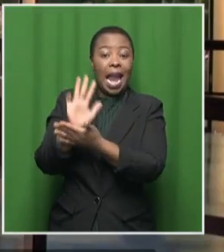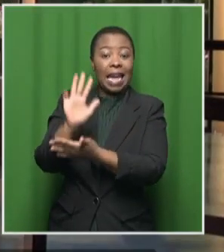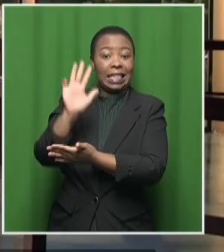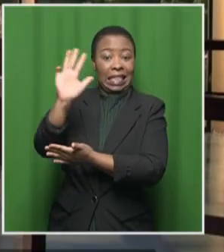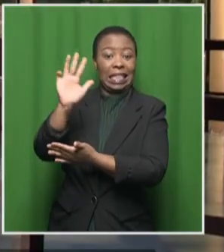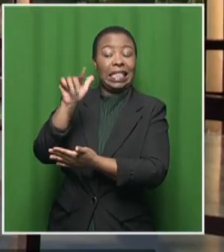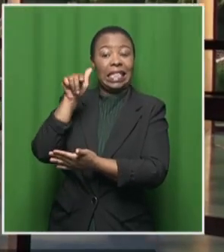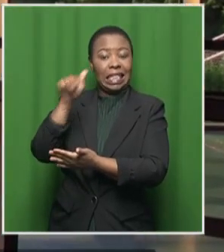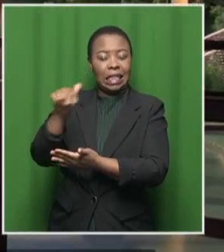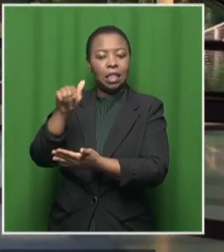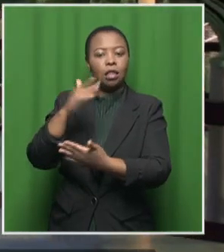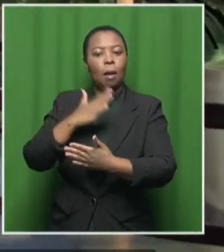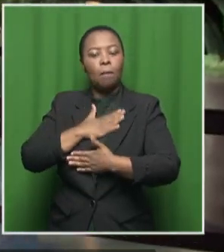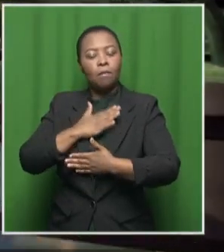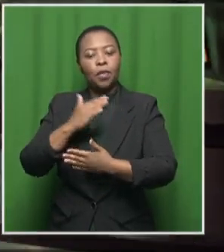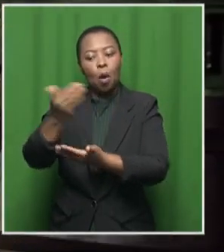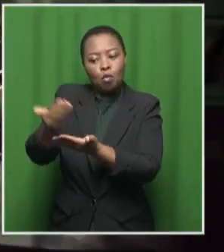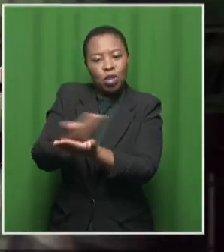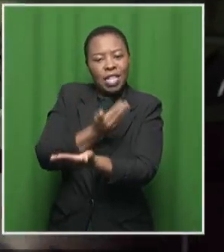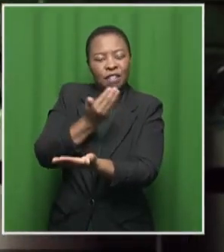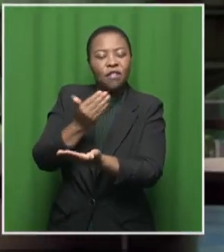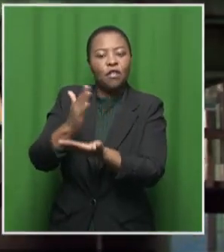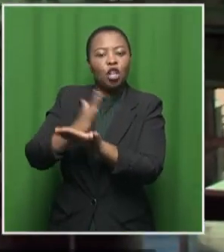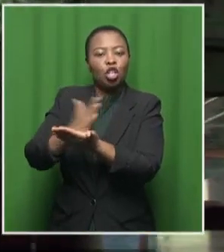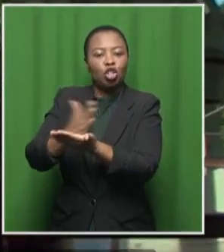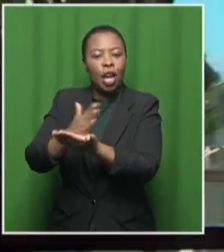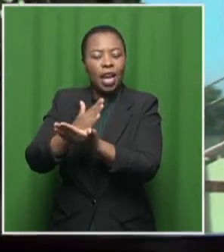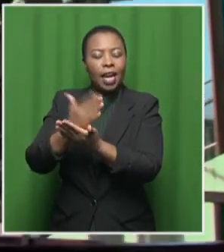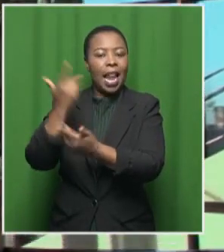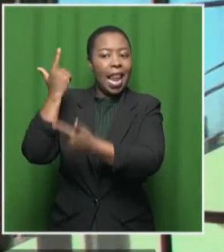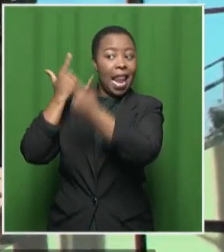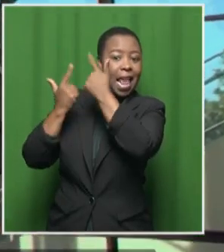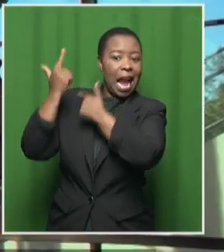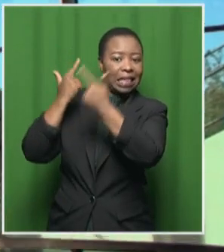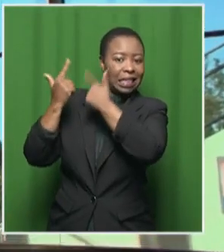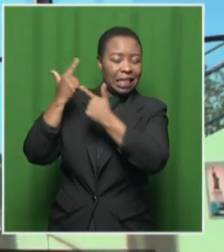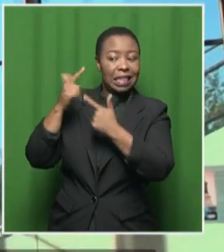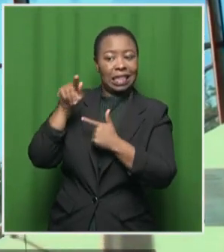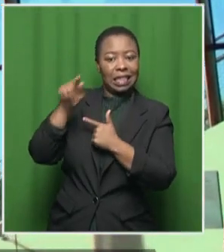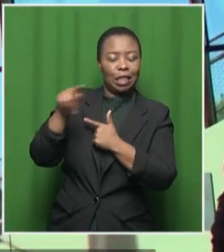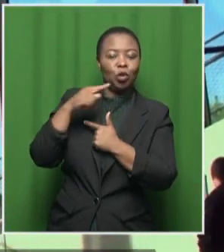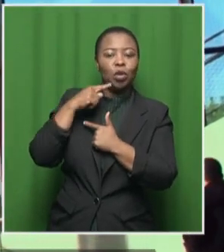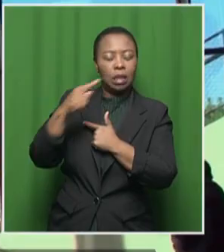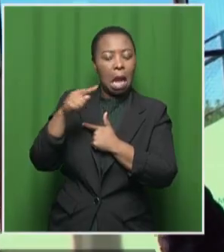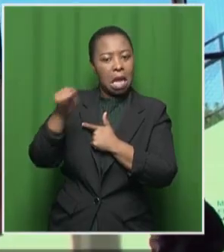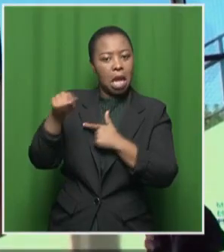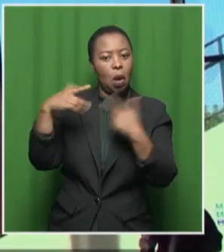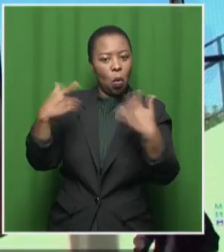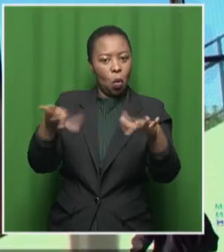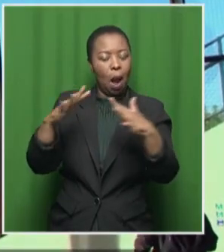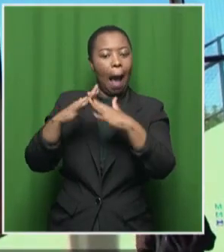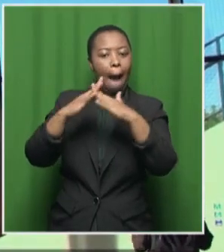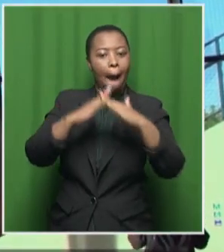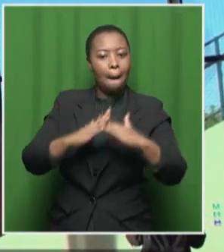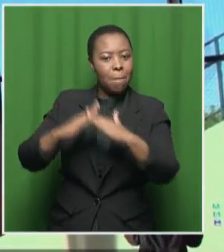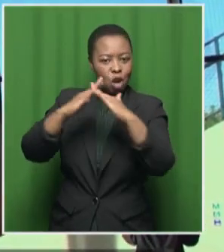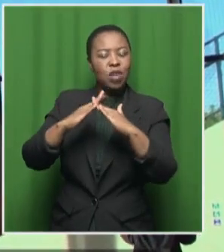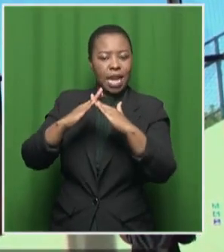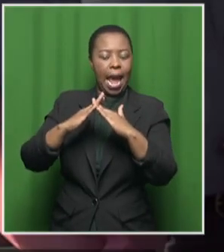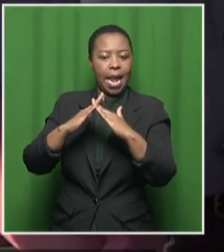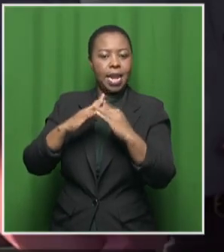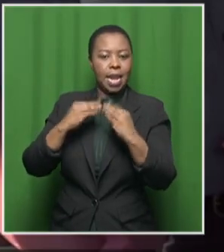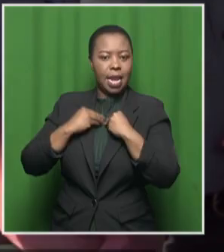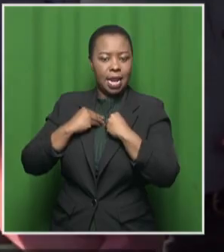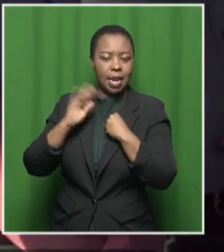to preserving and sharing the history and legacy of what is regarded as an American treasure. After 9/11,